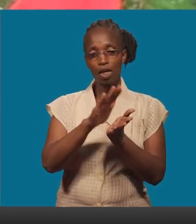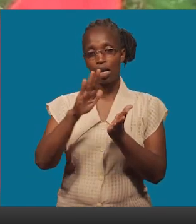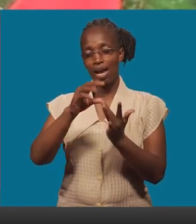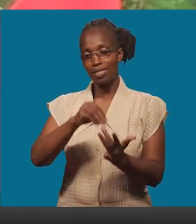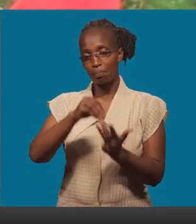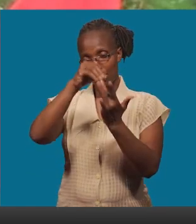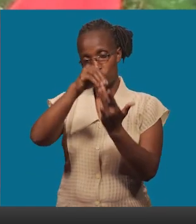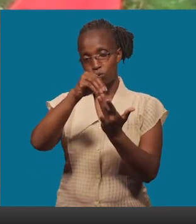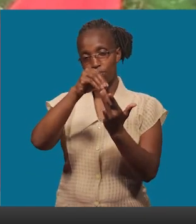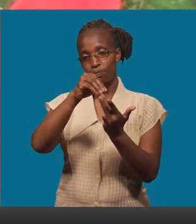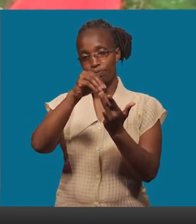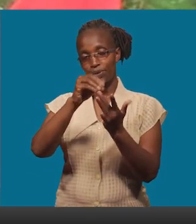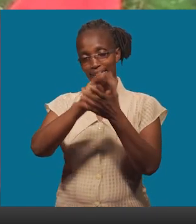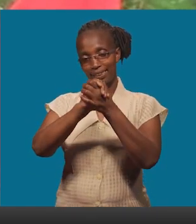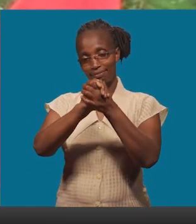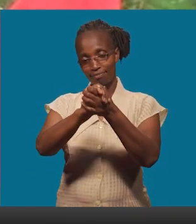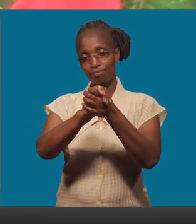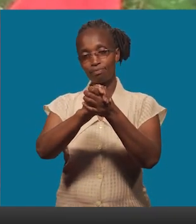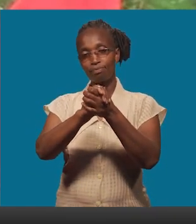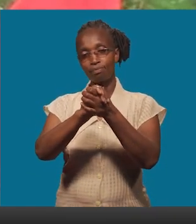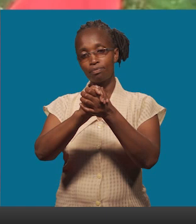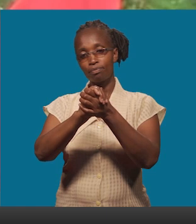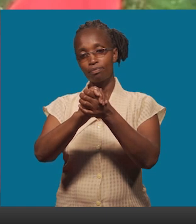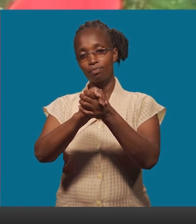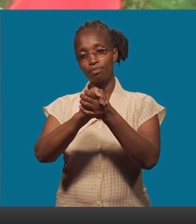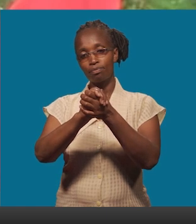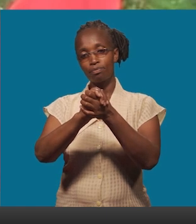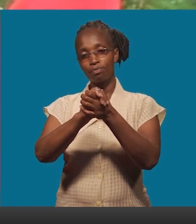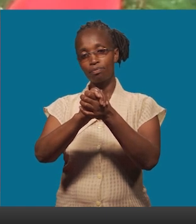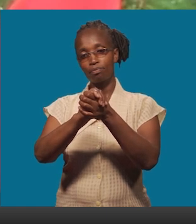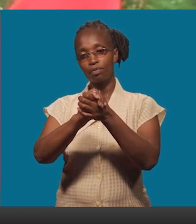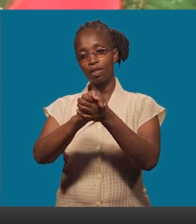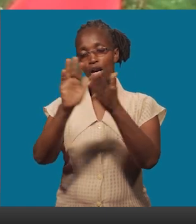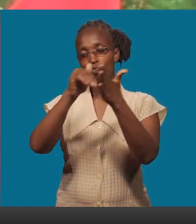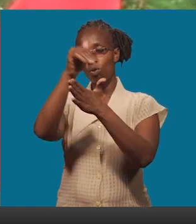And so I want, therefore, to send very special greetings to